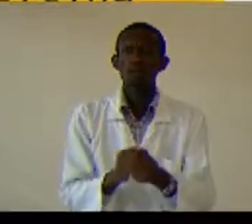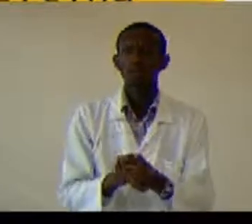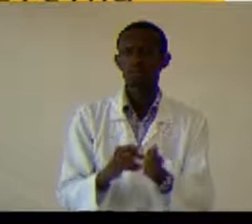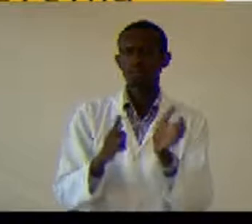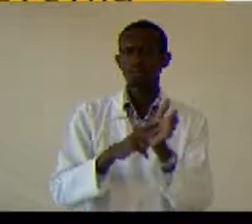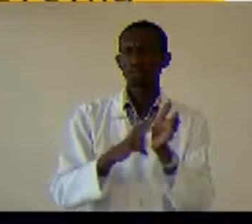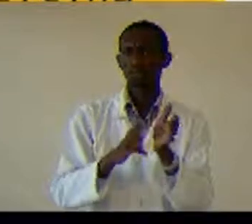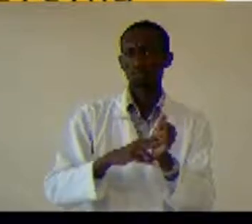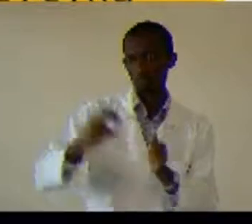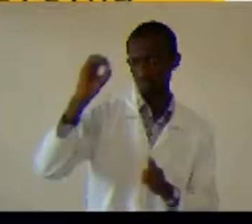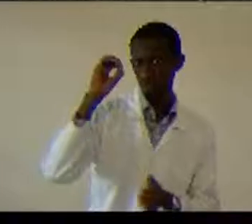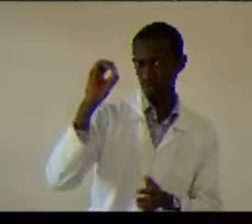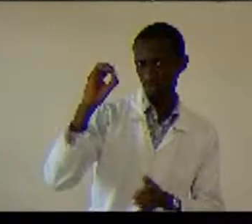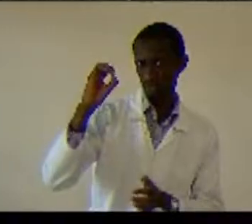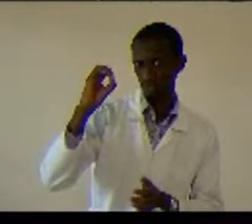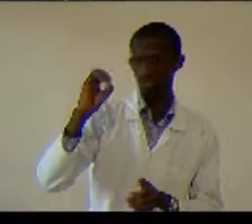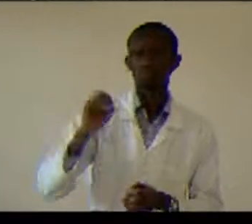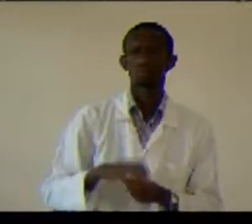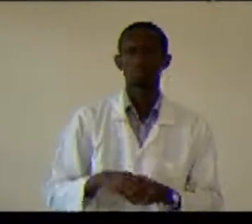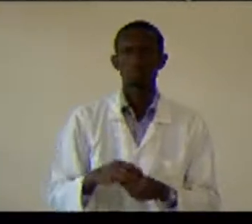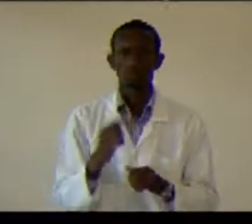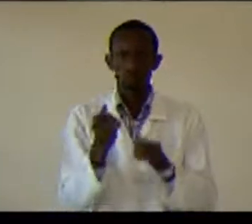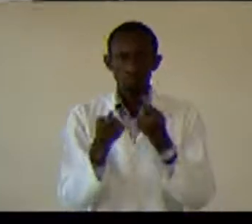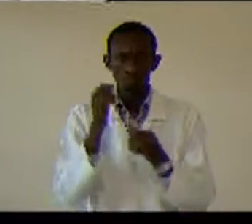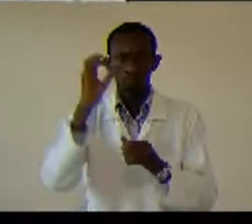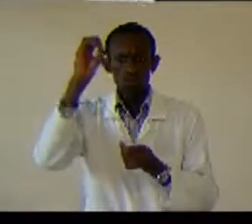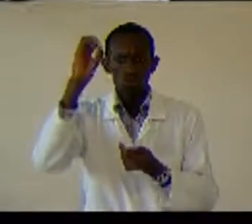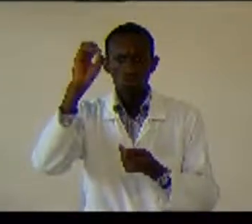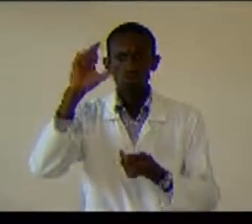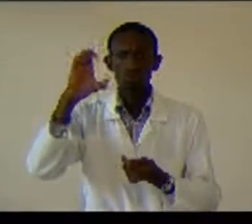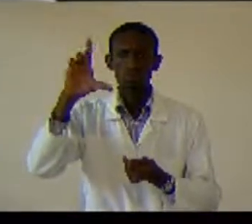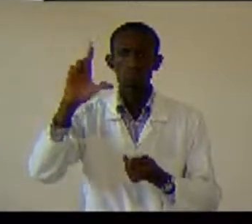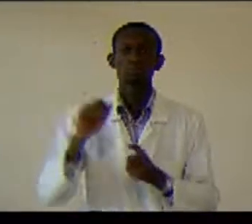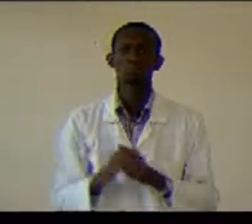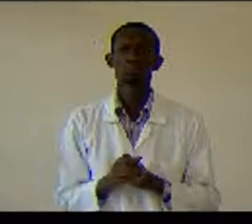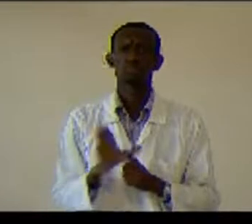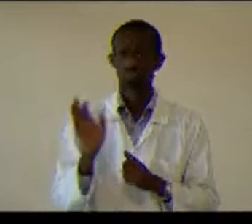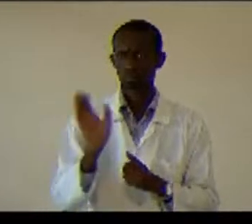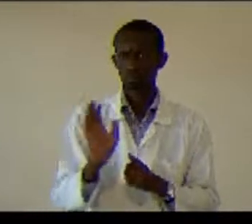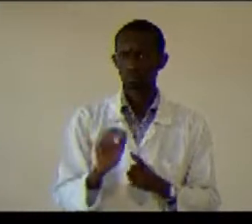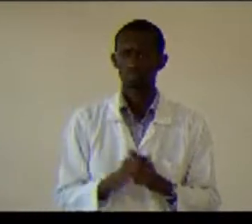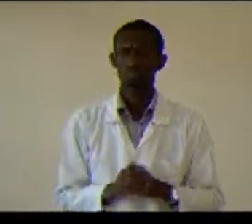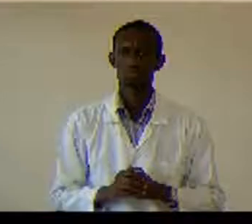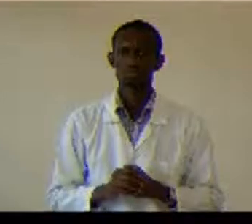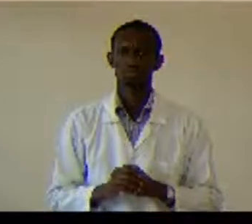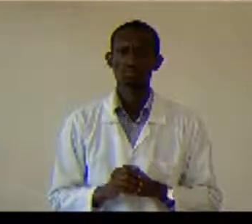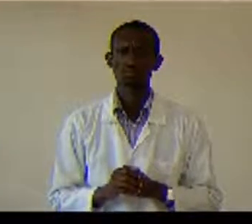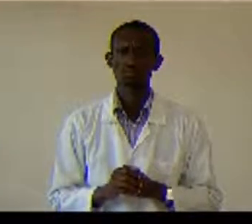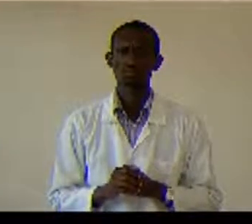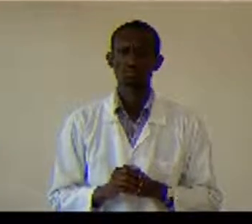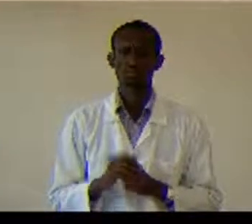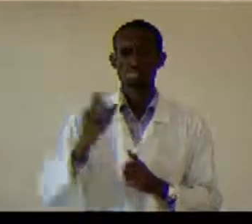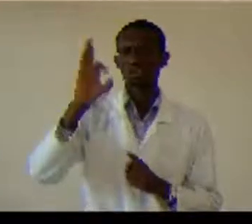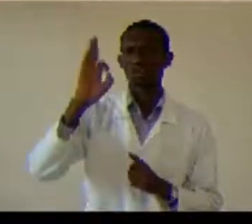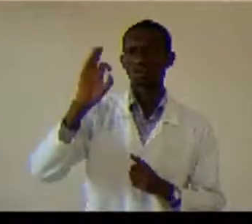degrees Celsius. I need you to get that nicely, so I'm going to clear off this part. This formula is right there